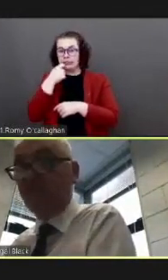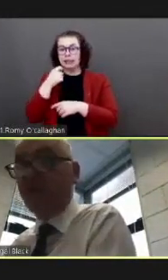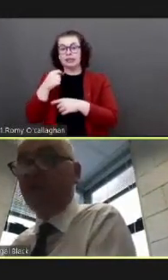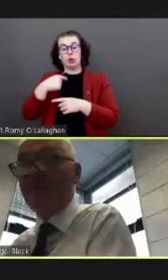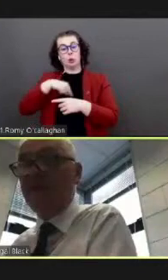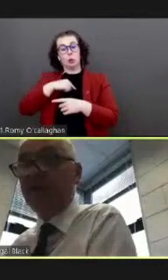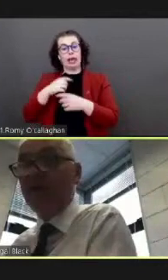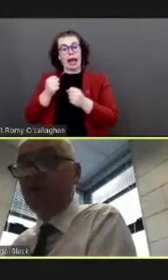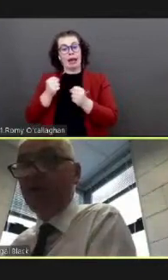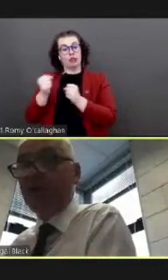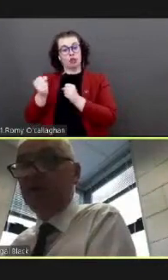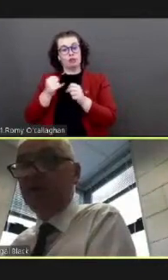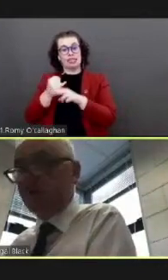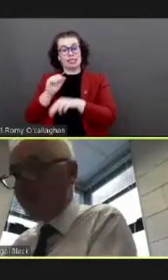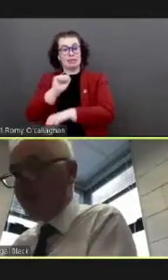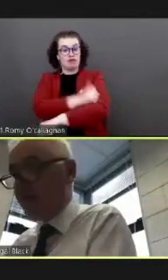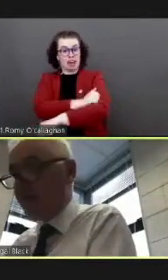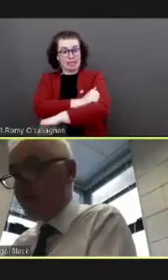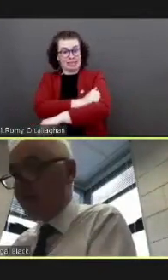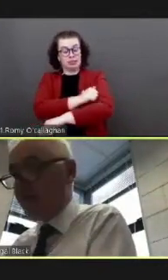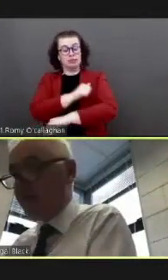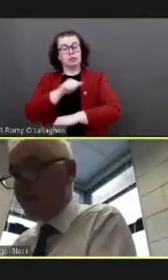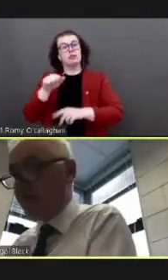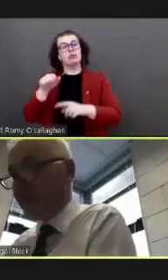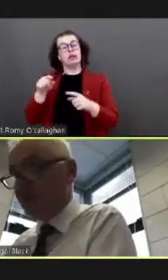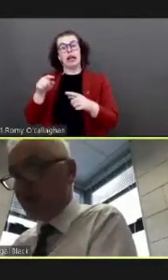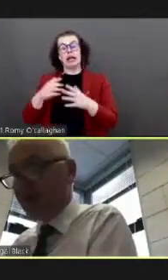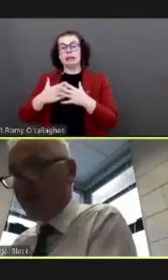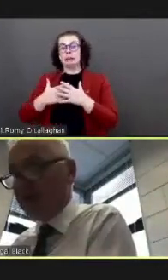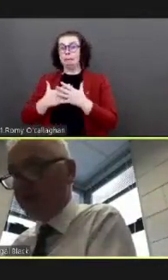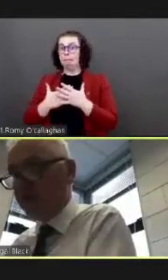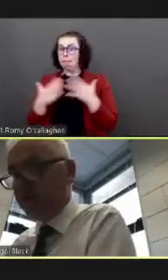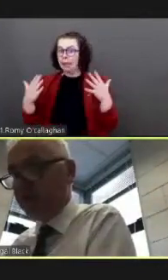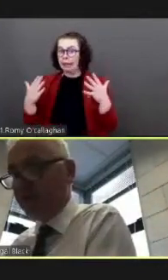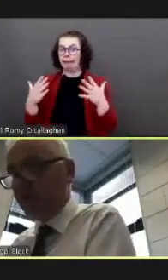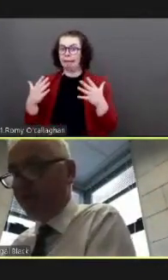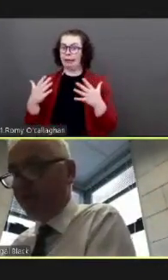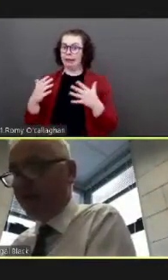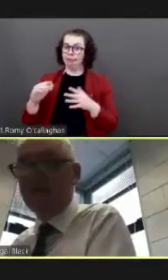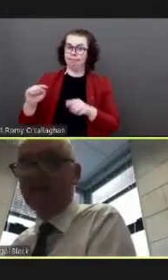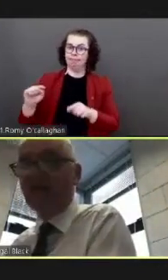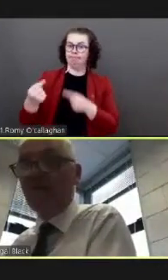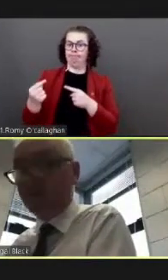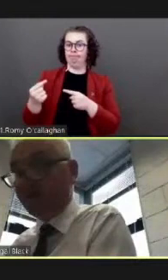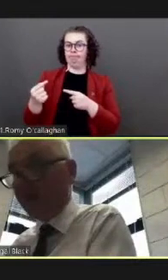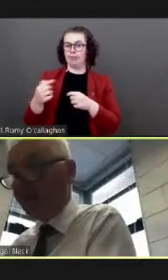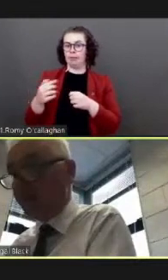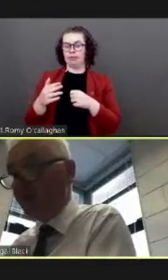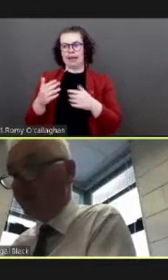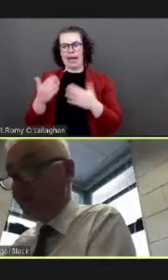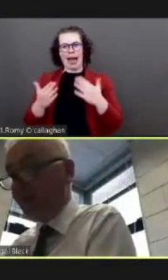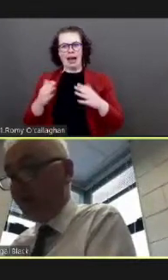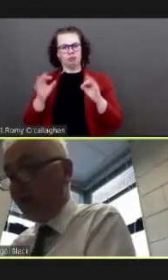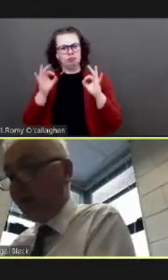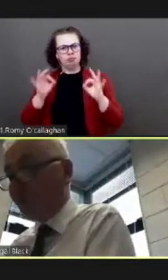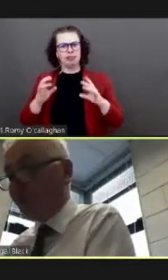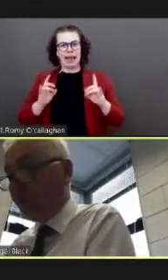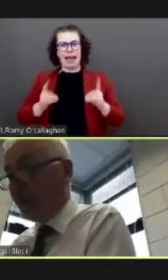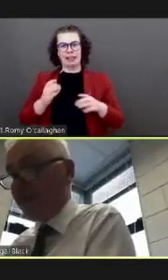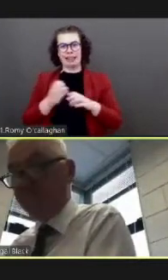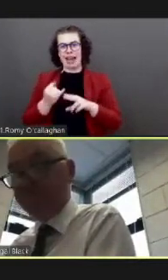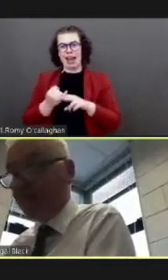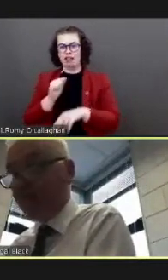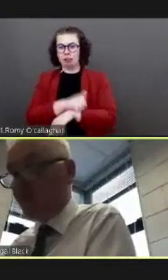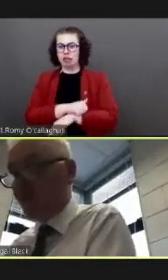is probably the single biggest challenge to effective healthcare in prisons at the moment.